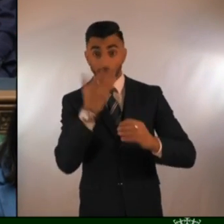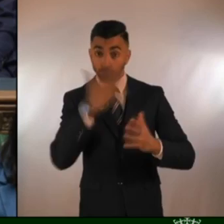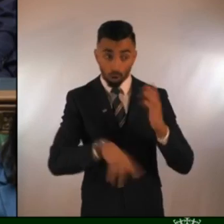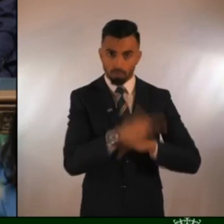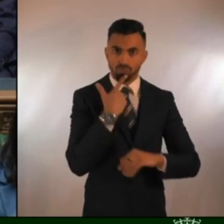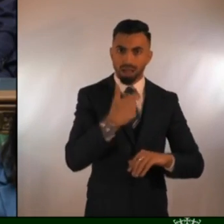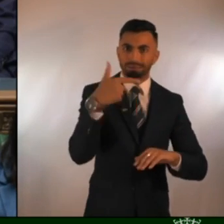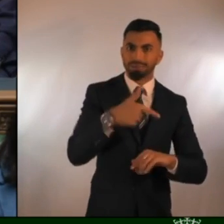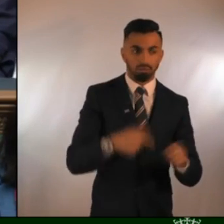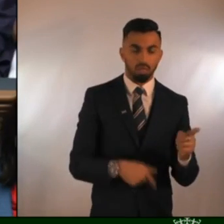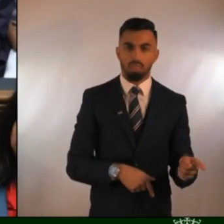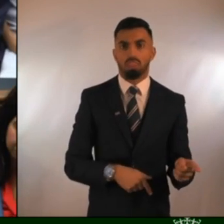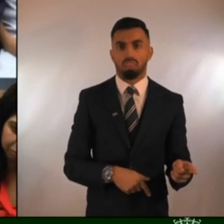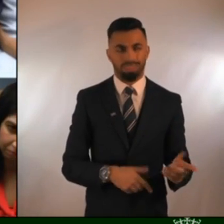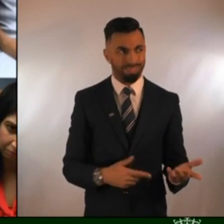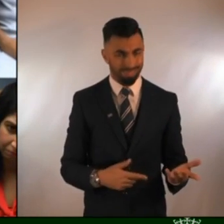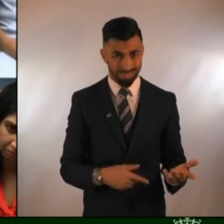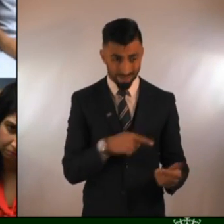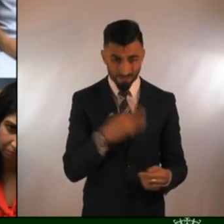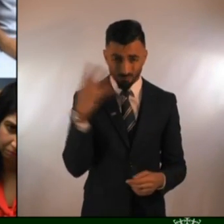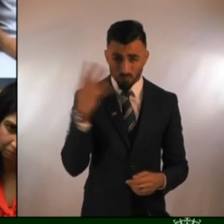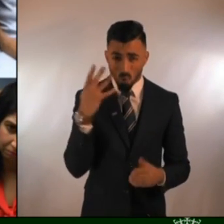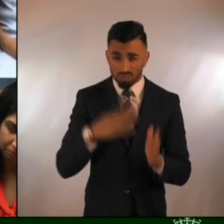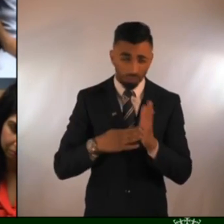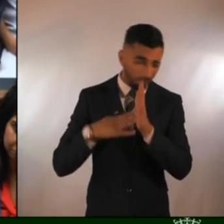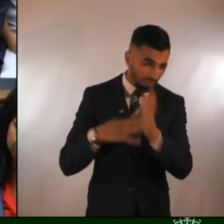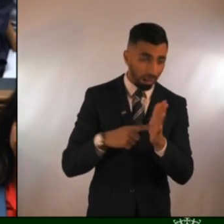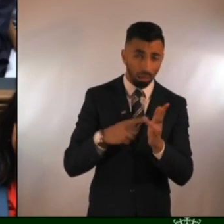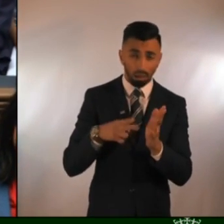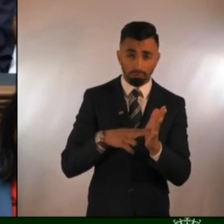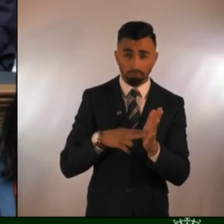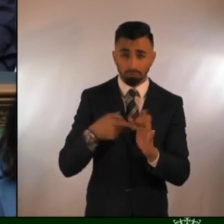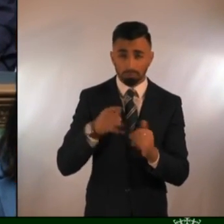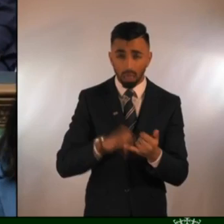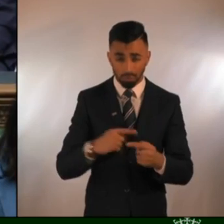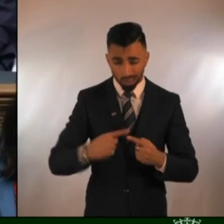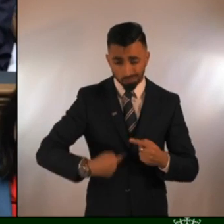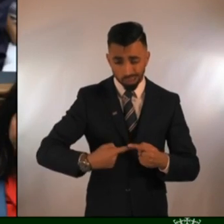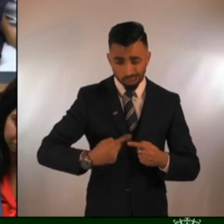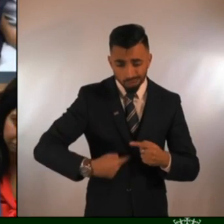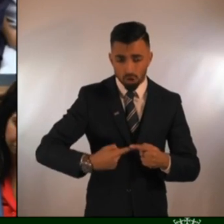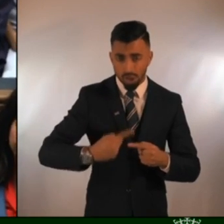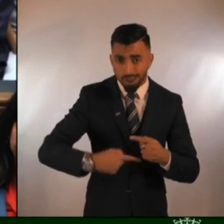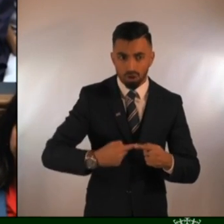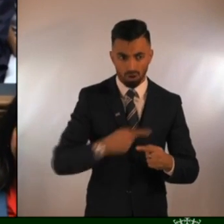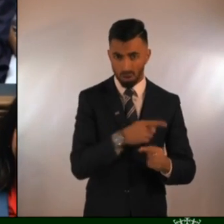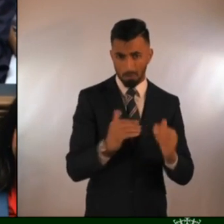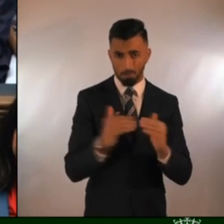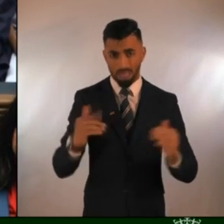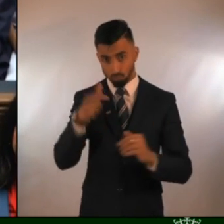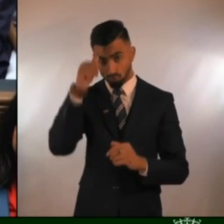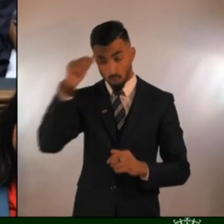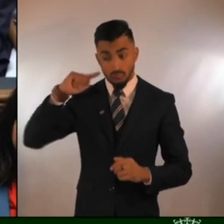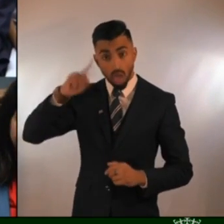14 million tonnes of carbon dioxide every year, the same as the entire population of London and Greater Manchester taking a